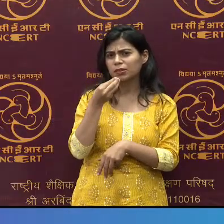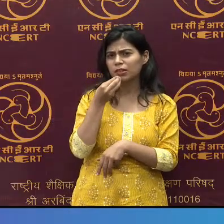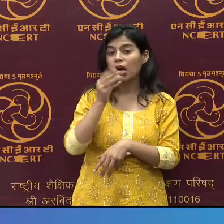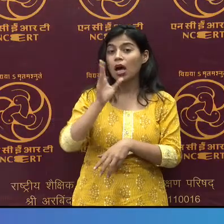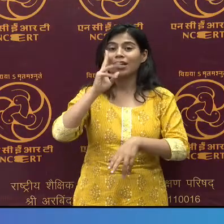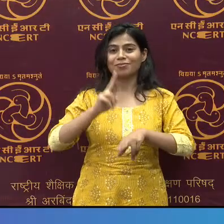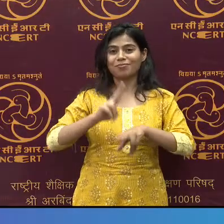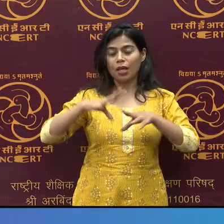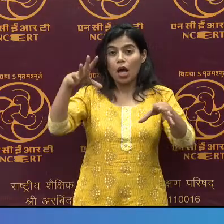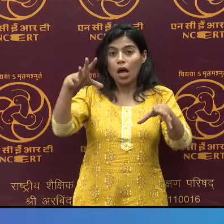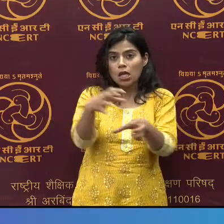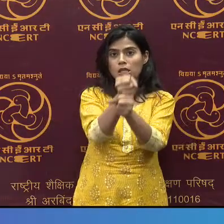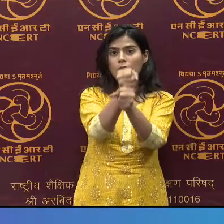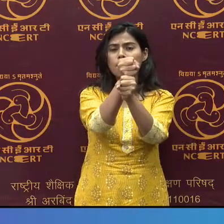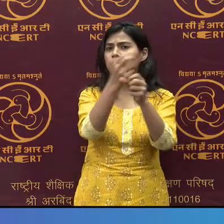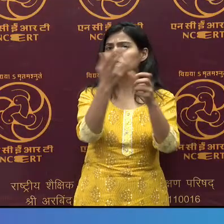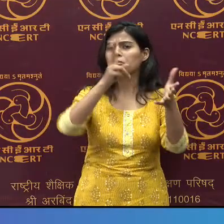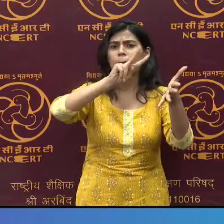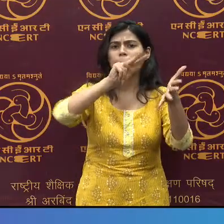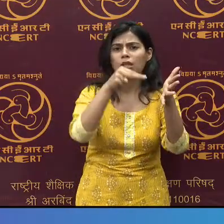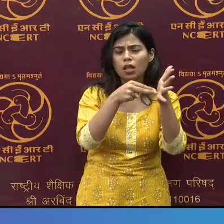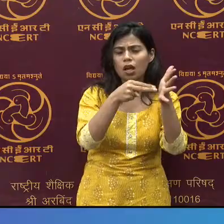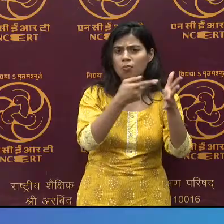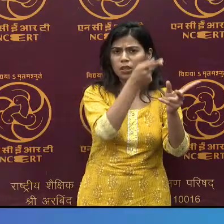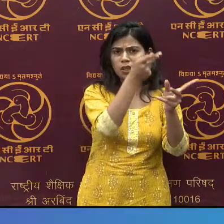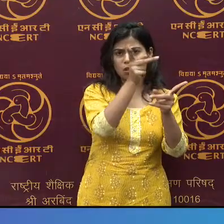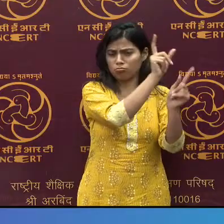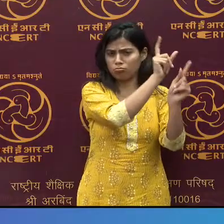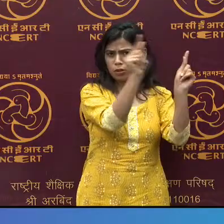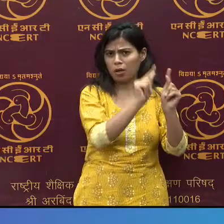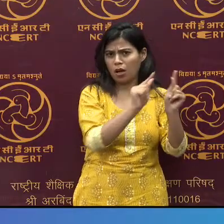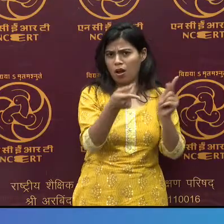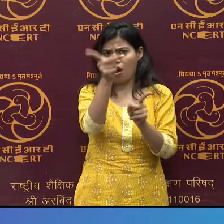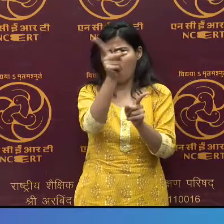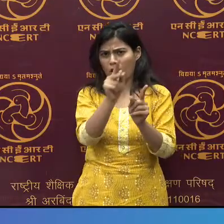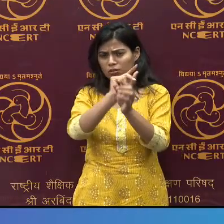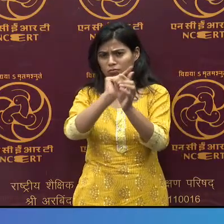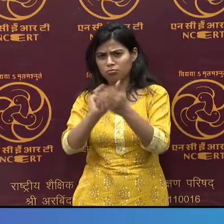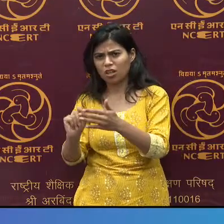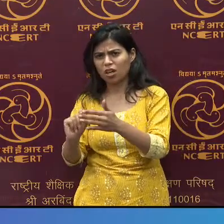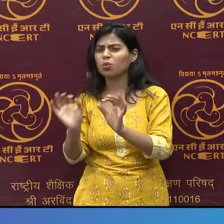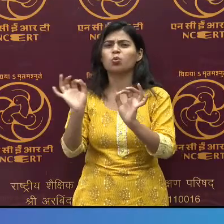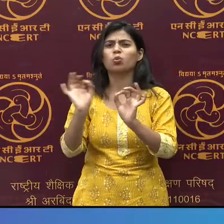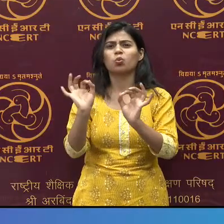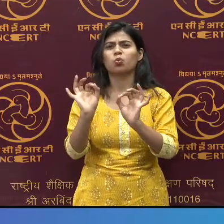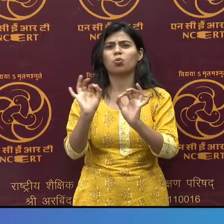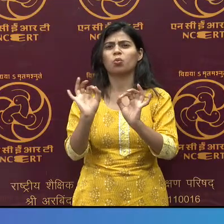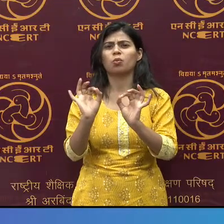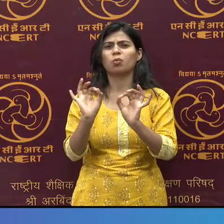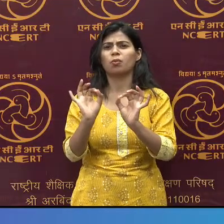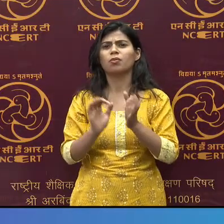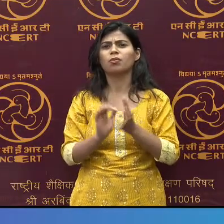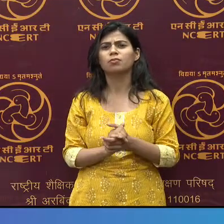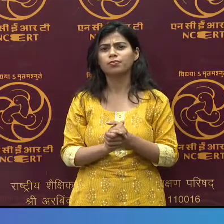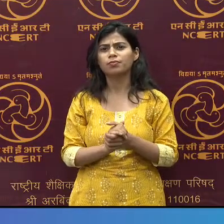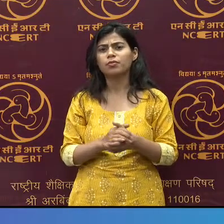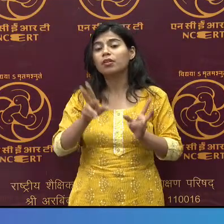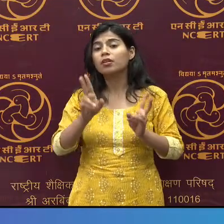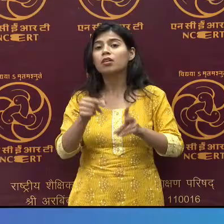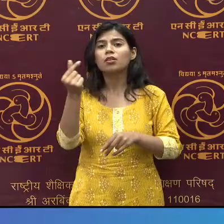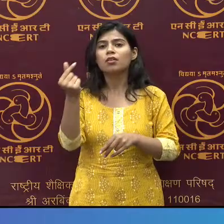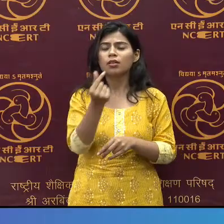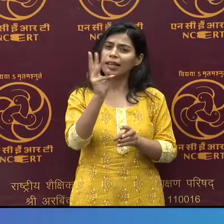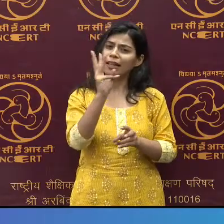mean we need to repeat them. We'll just pick something that is most important from each paragraph. Okay. So like usually